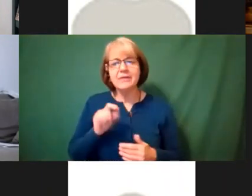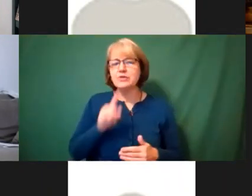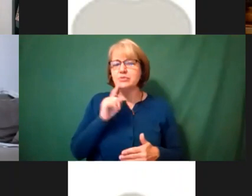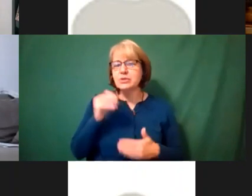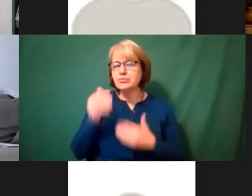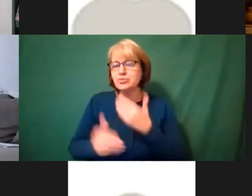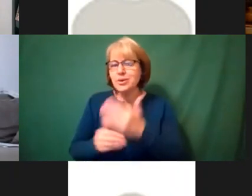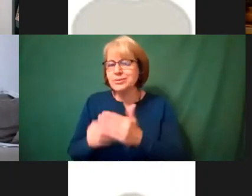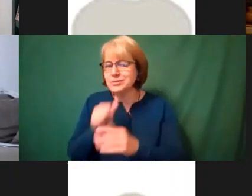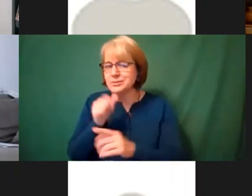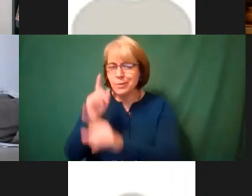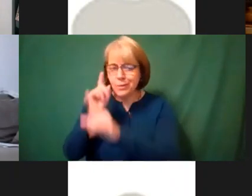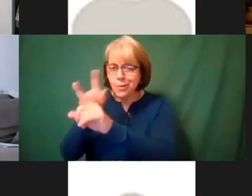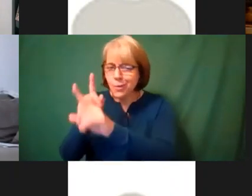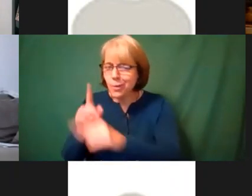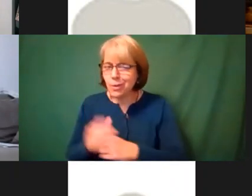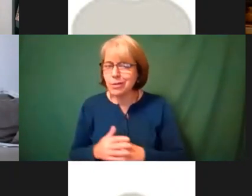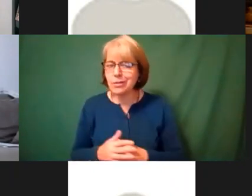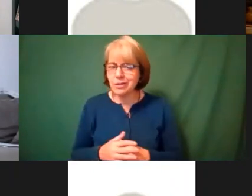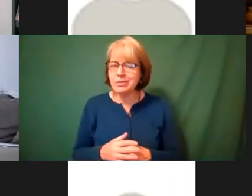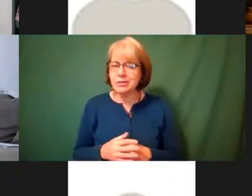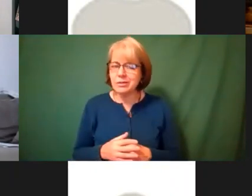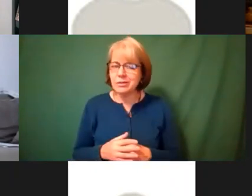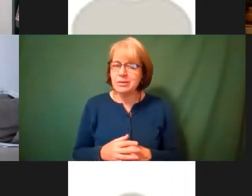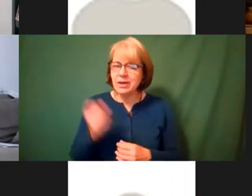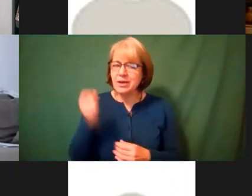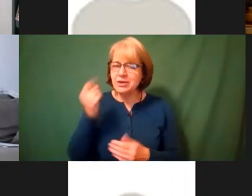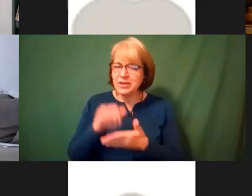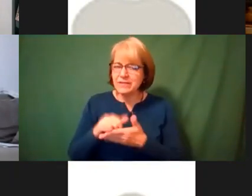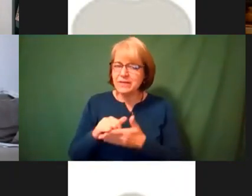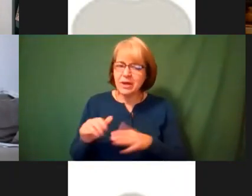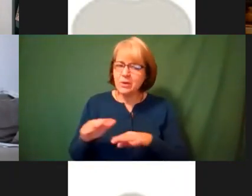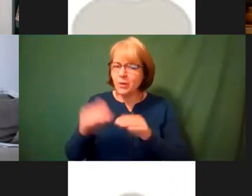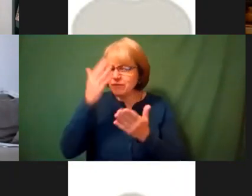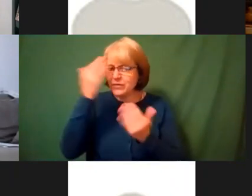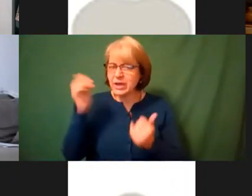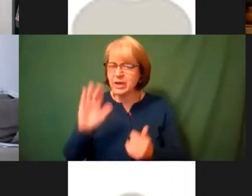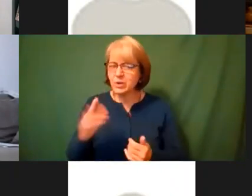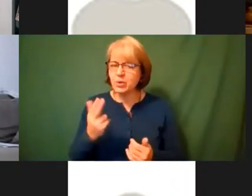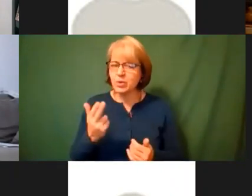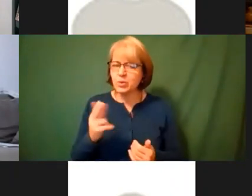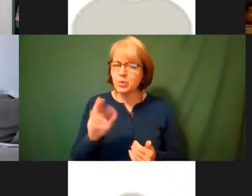a goal. Understanding and never forgetting your humanity.